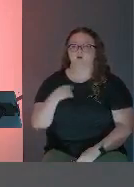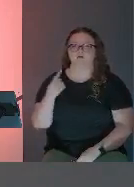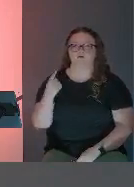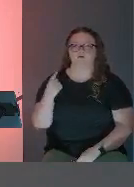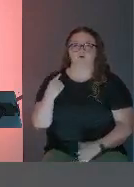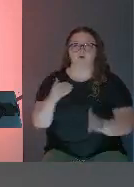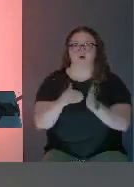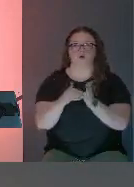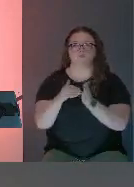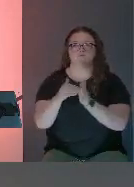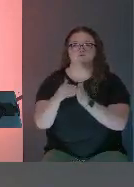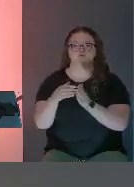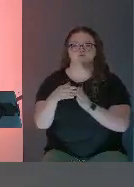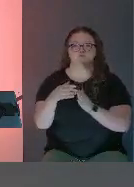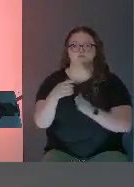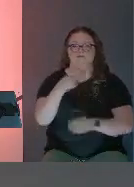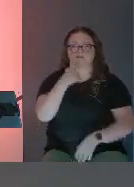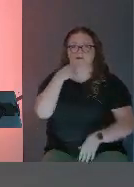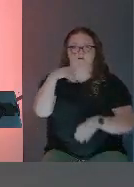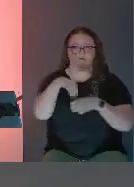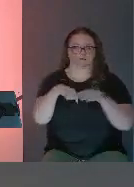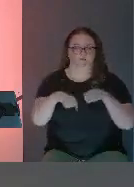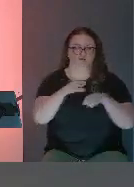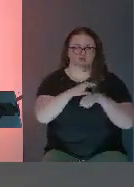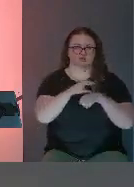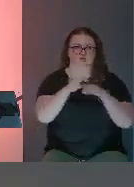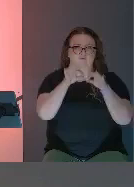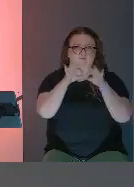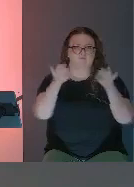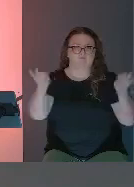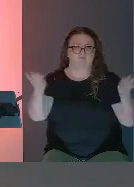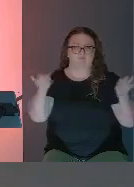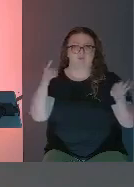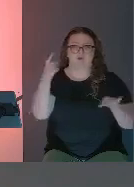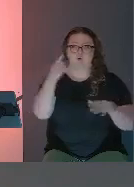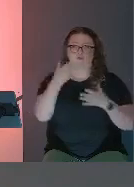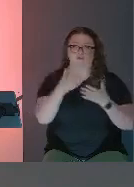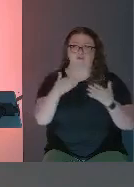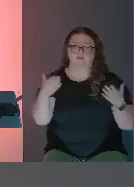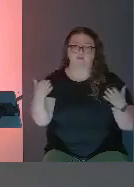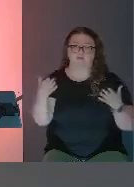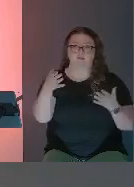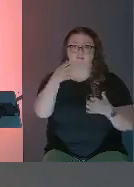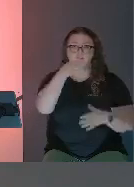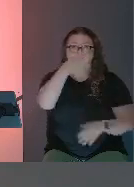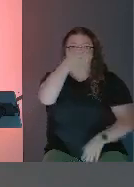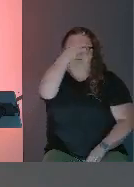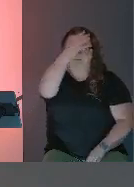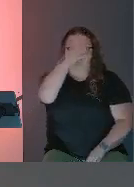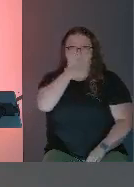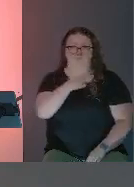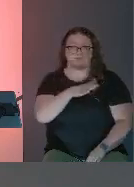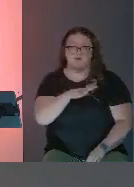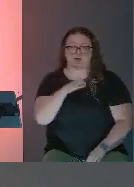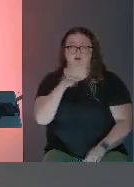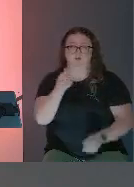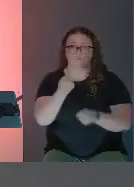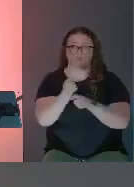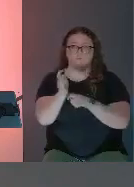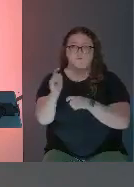in this church, that old saying goes like this, that the only thing that man learns from history is